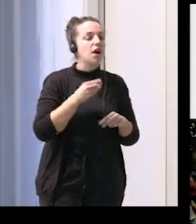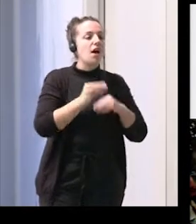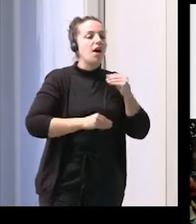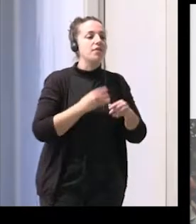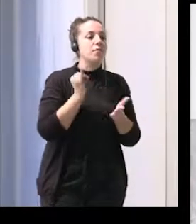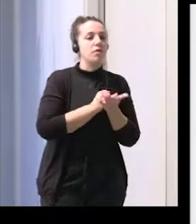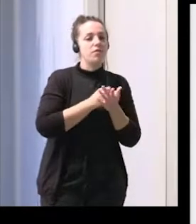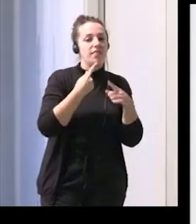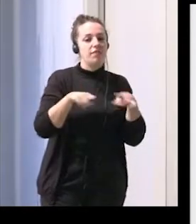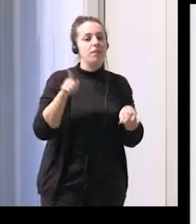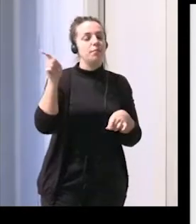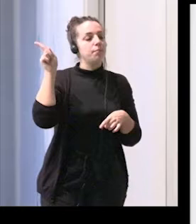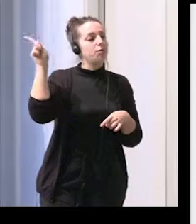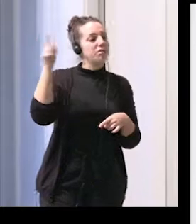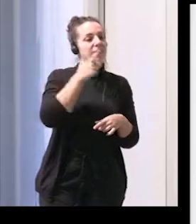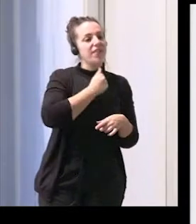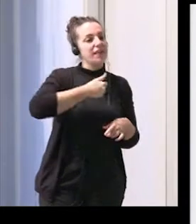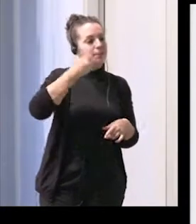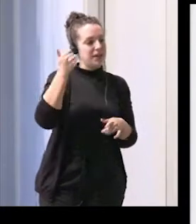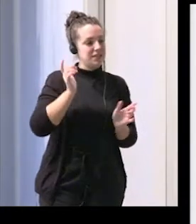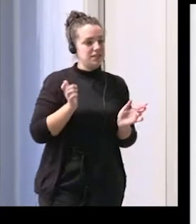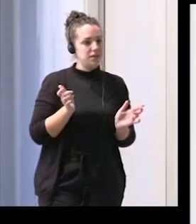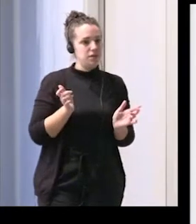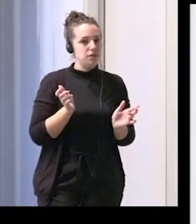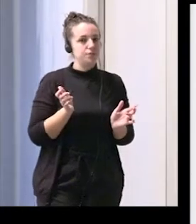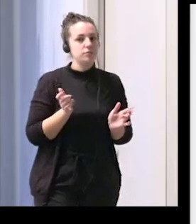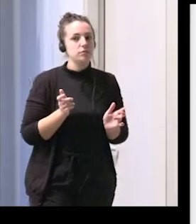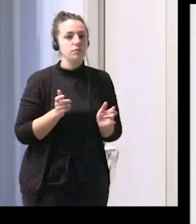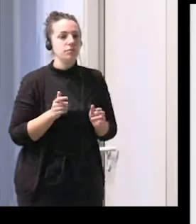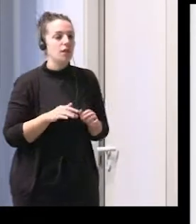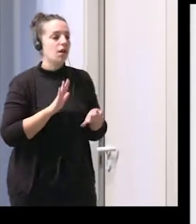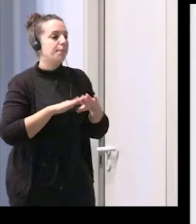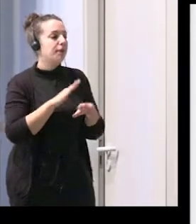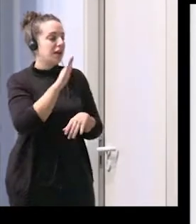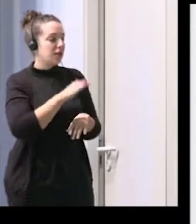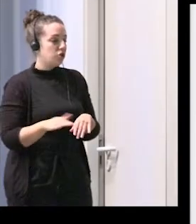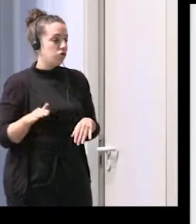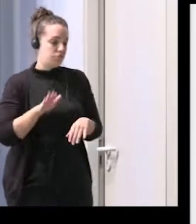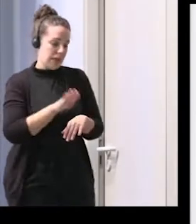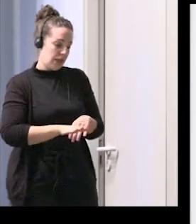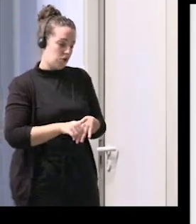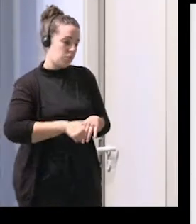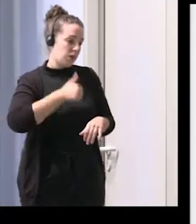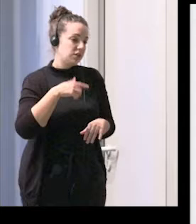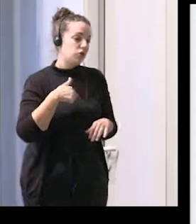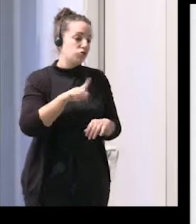easiest, even for young children to perform. So what we do is we